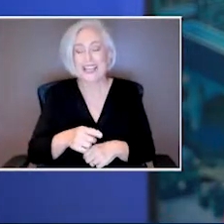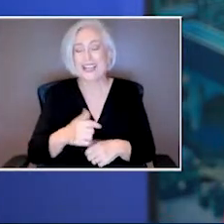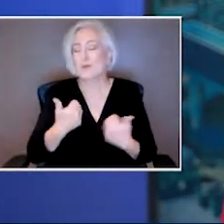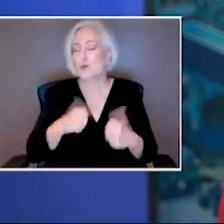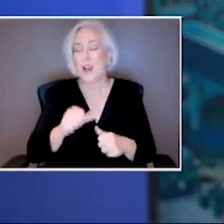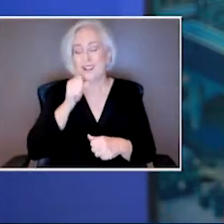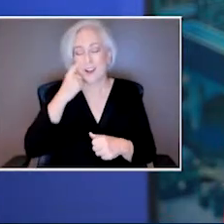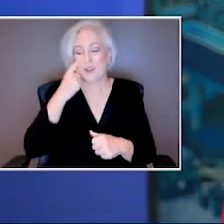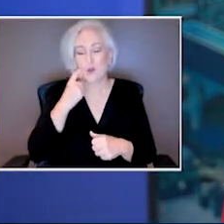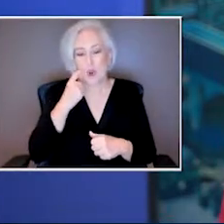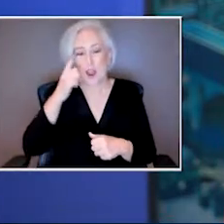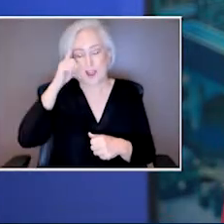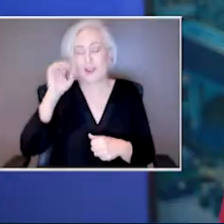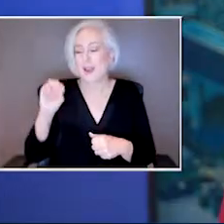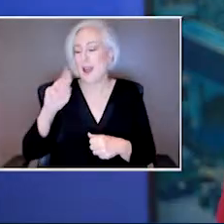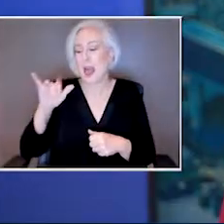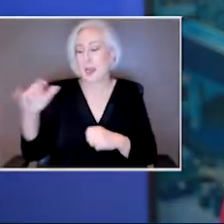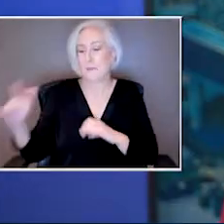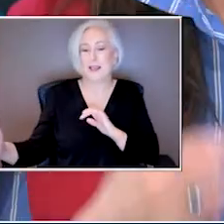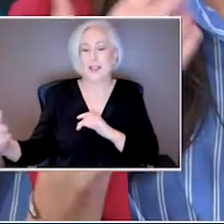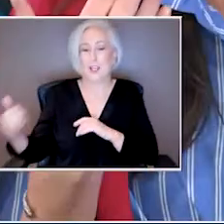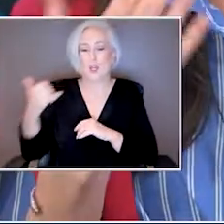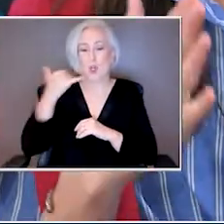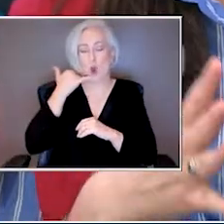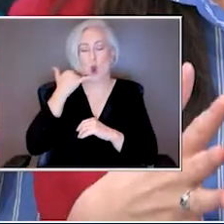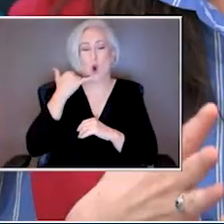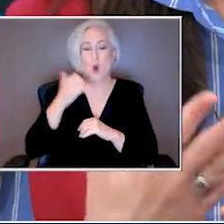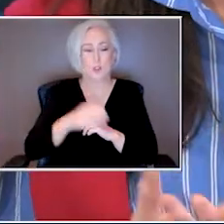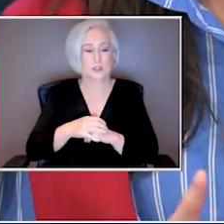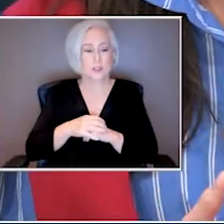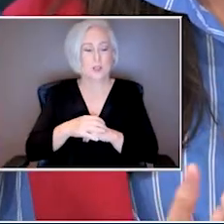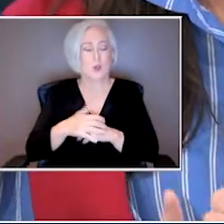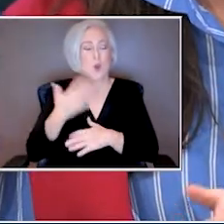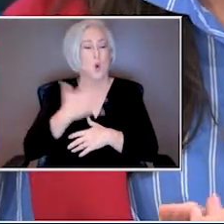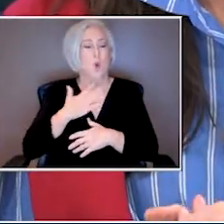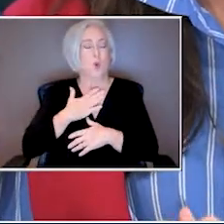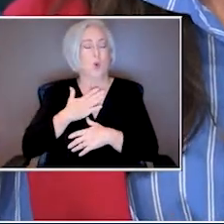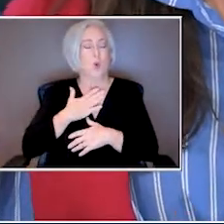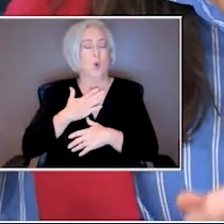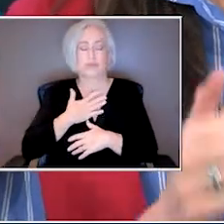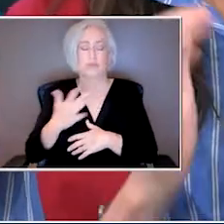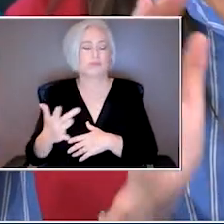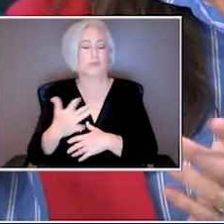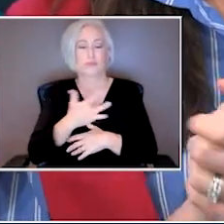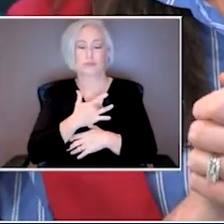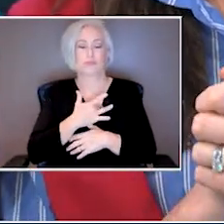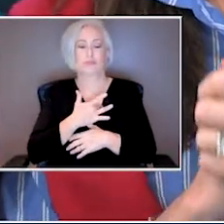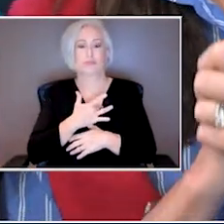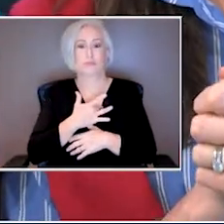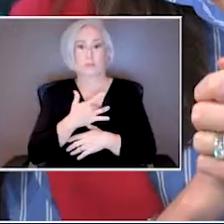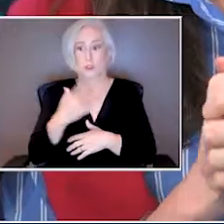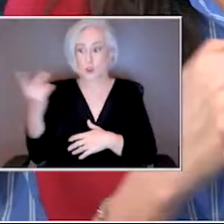called me, and it was a bit of a gut punch for me too, because I've known Emily since high school. Yeah.